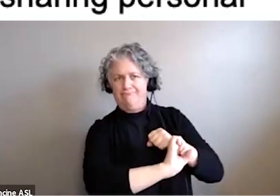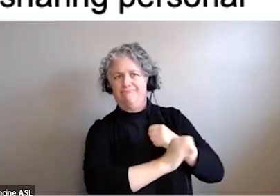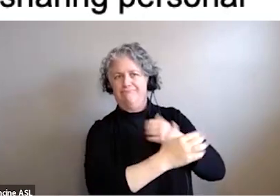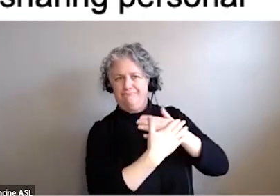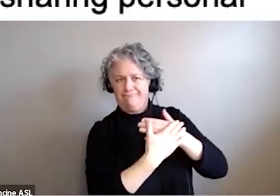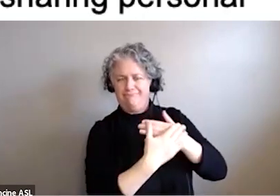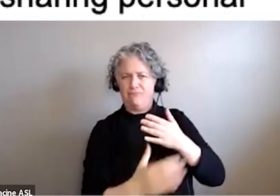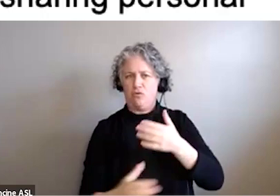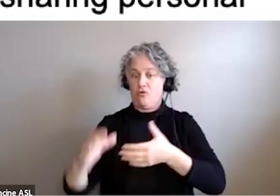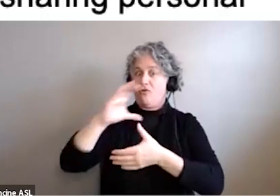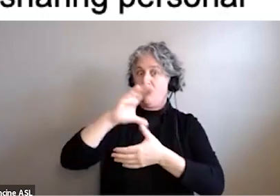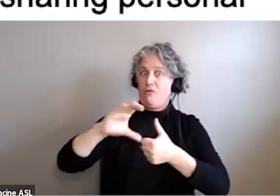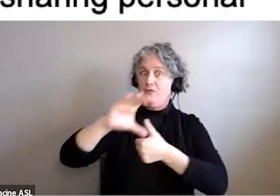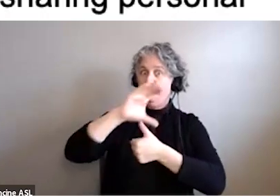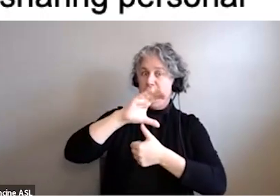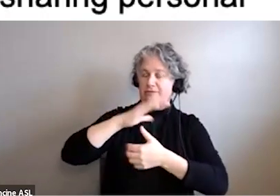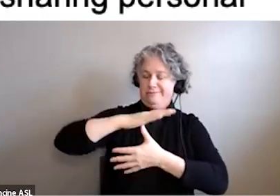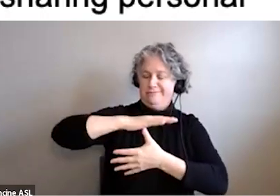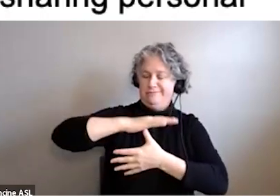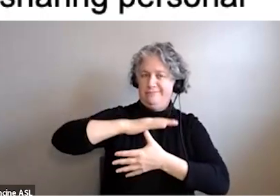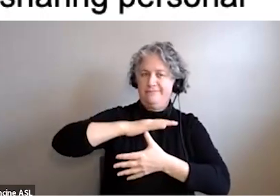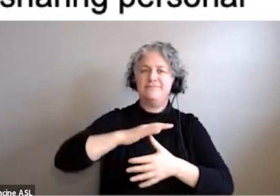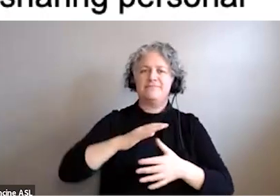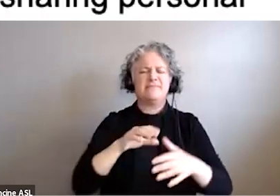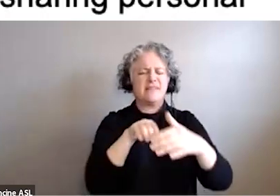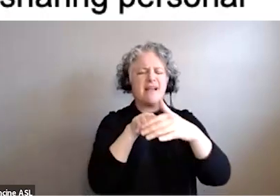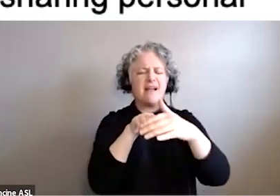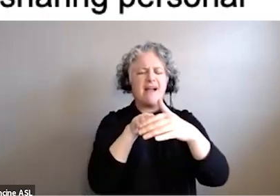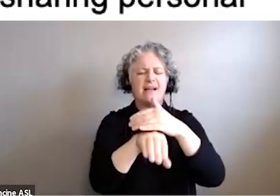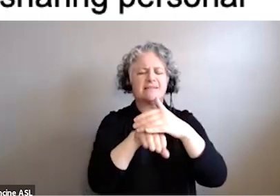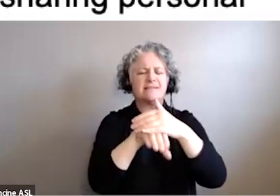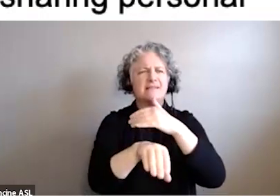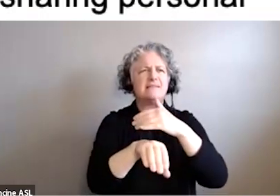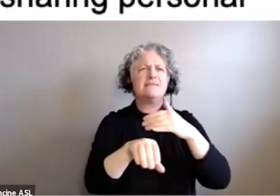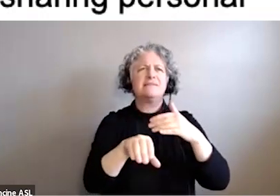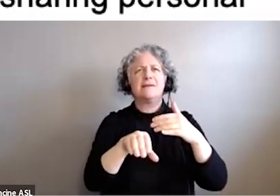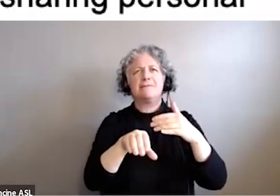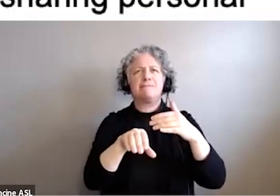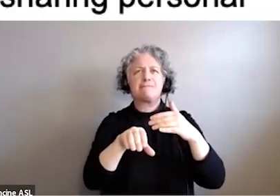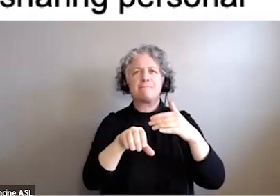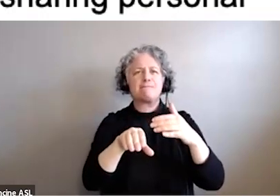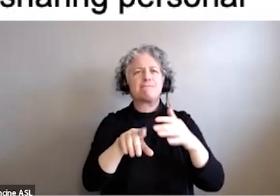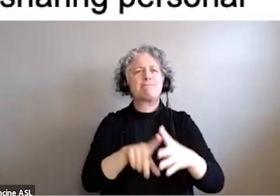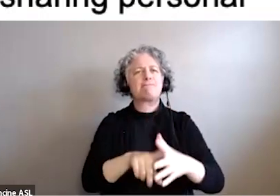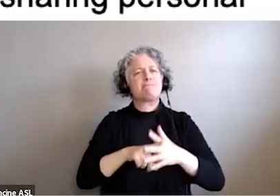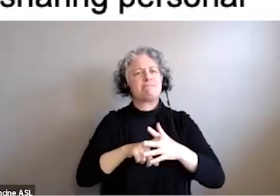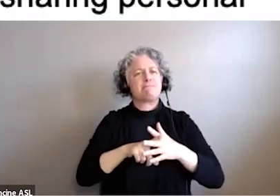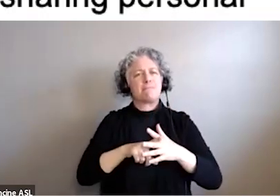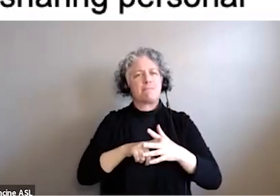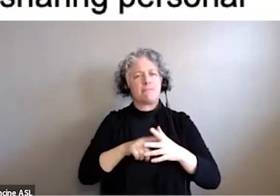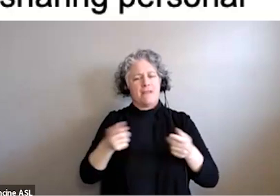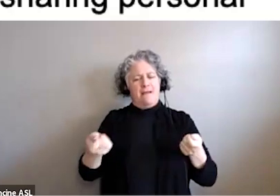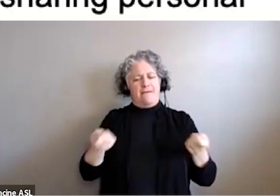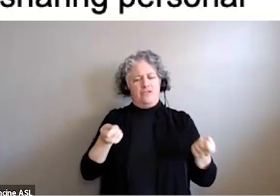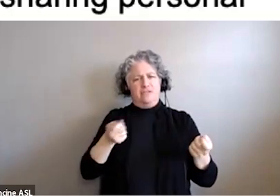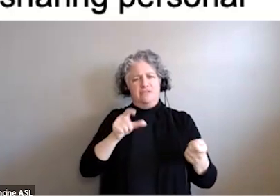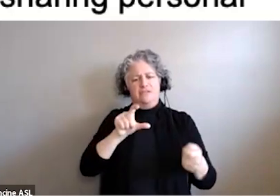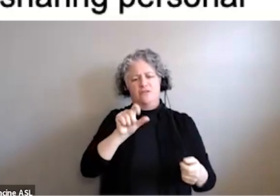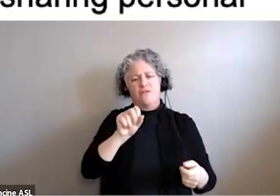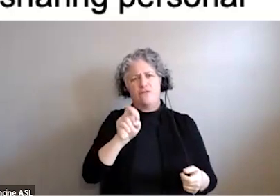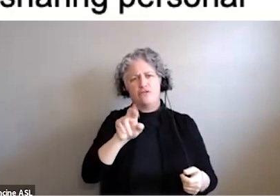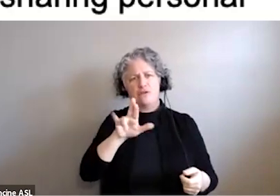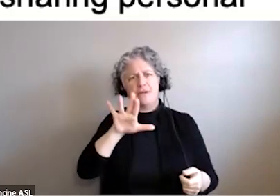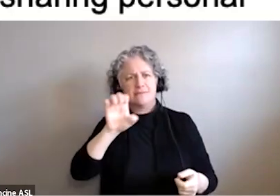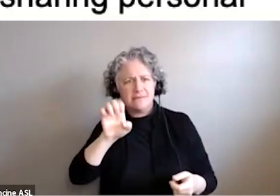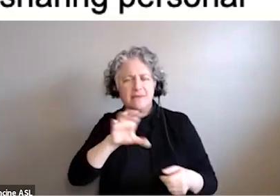prioritizing culture, embedding accessibility in the governance and culture piece has been a foundational to